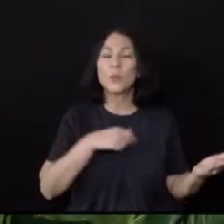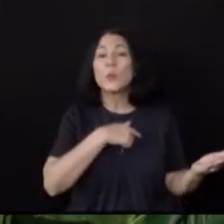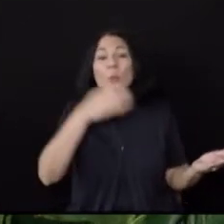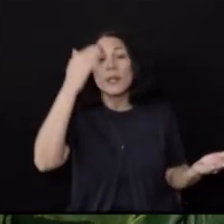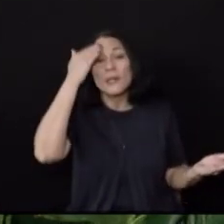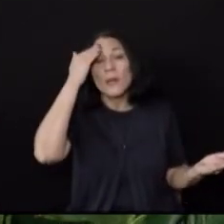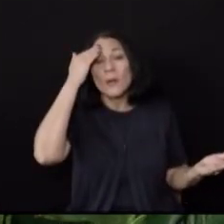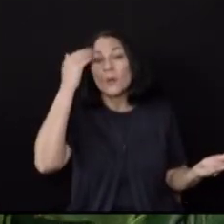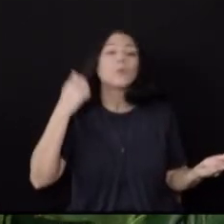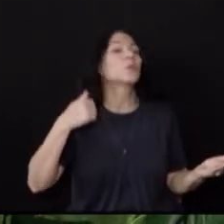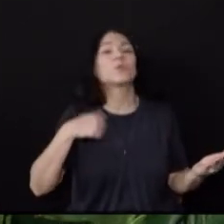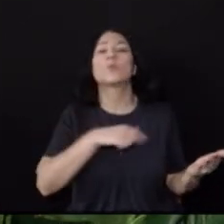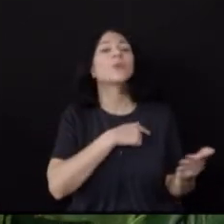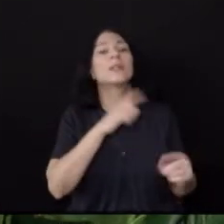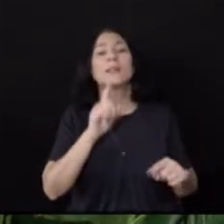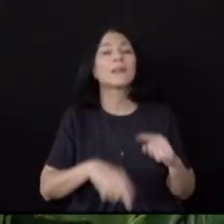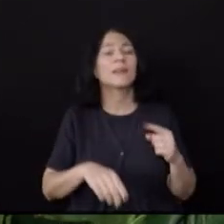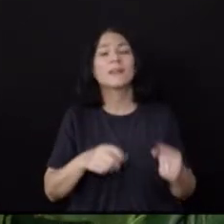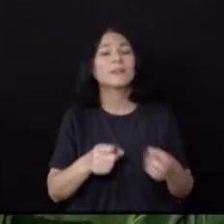cannot control.